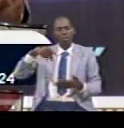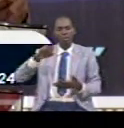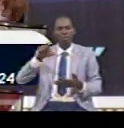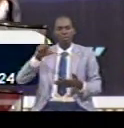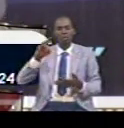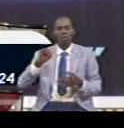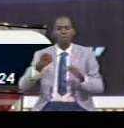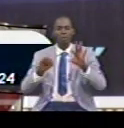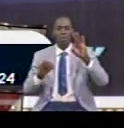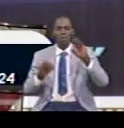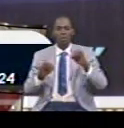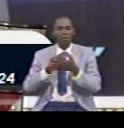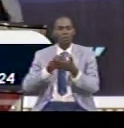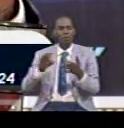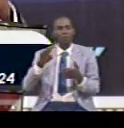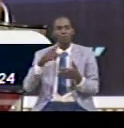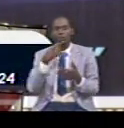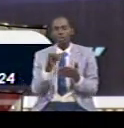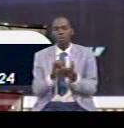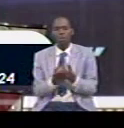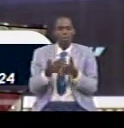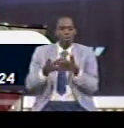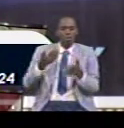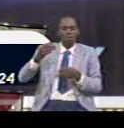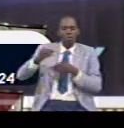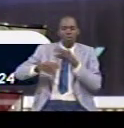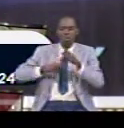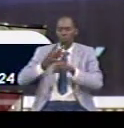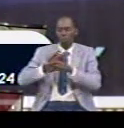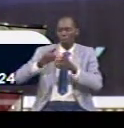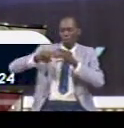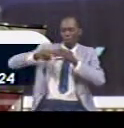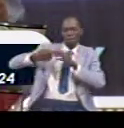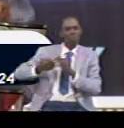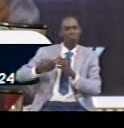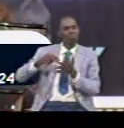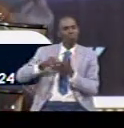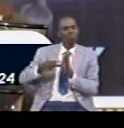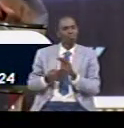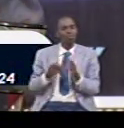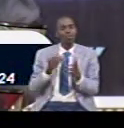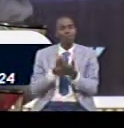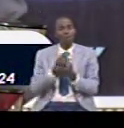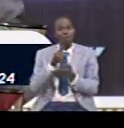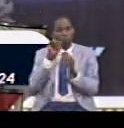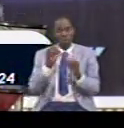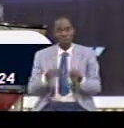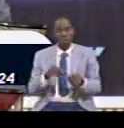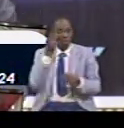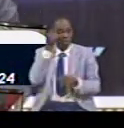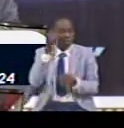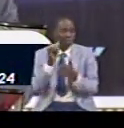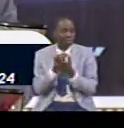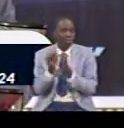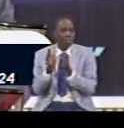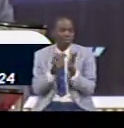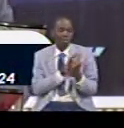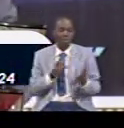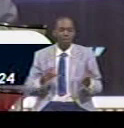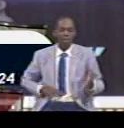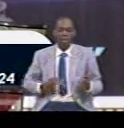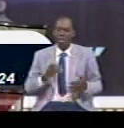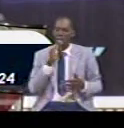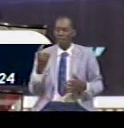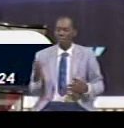2. When it says, "Before the world began," so that you will understand that Jesus Christ is everlasting.